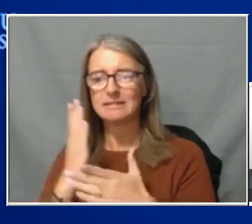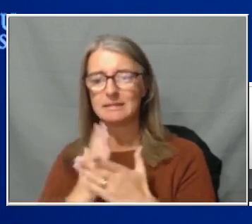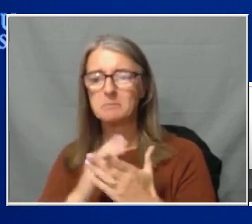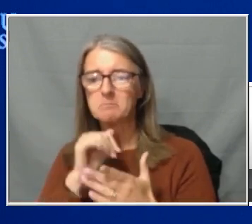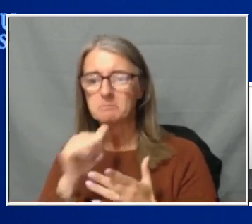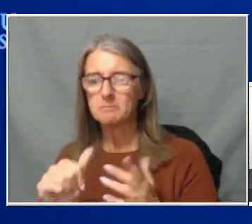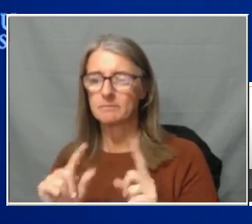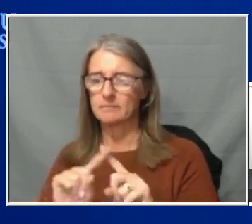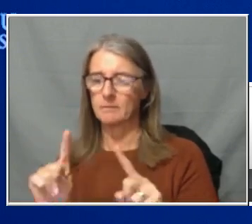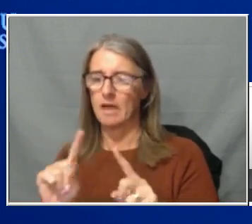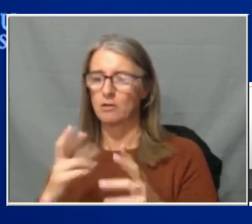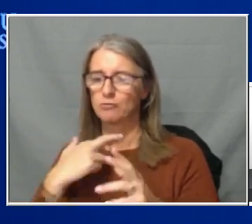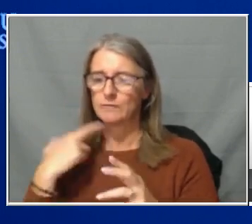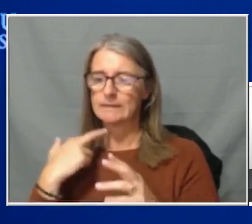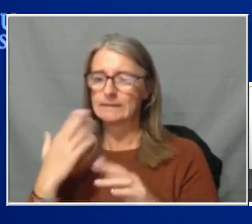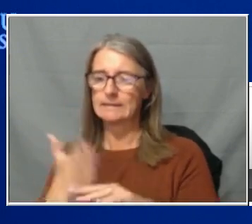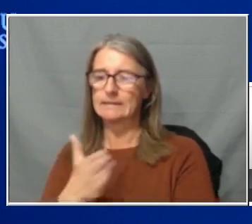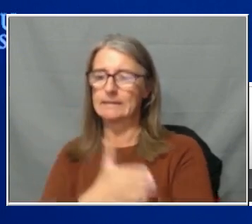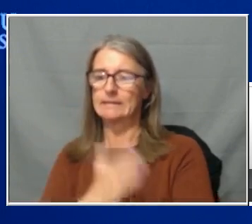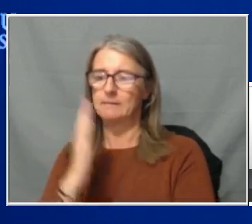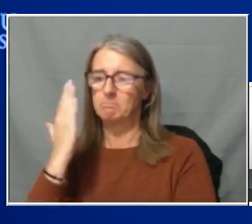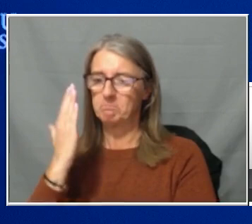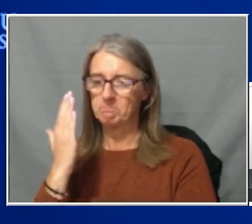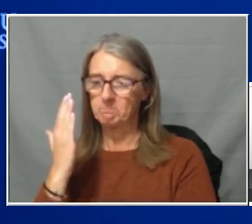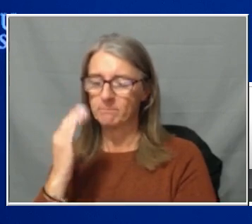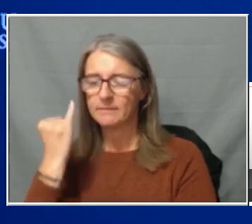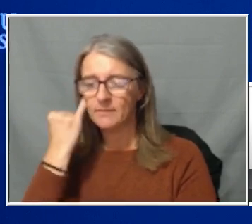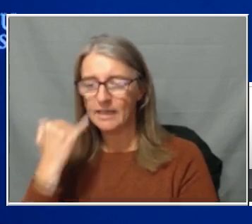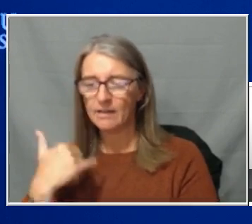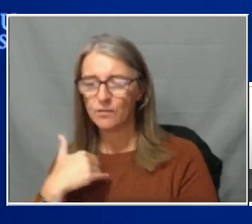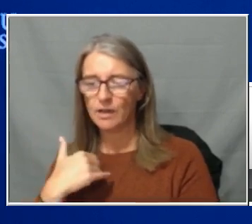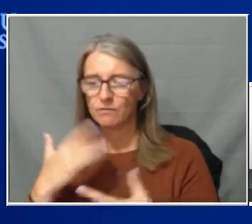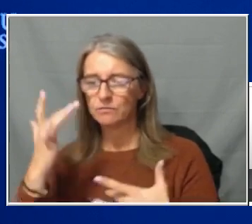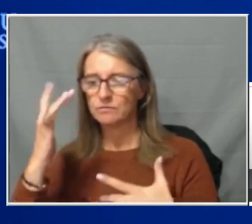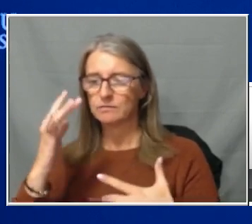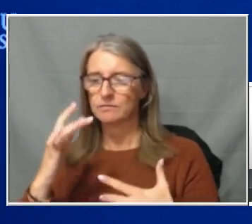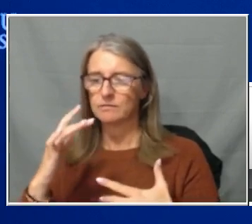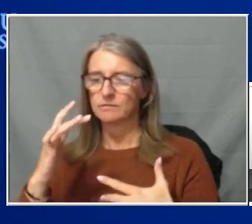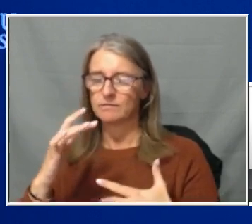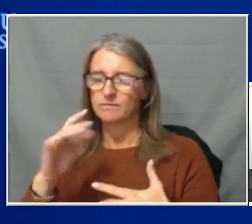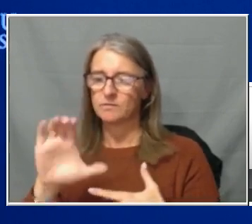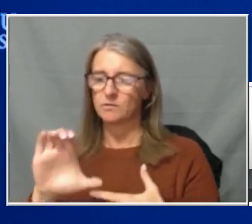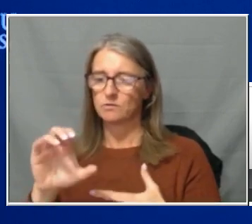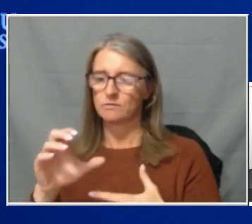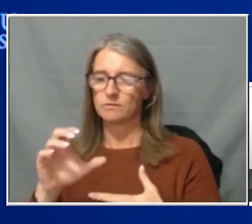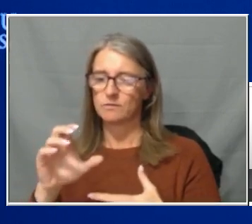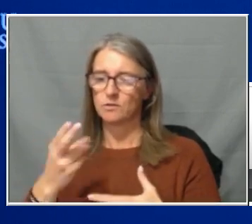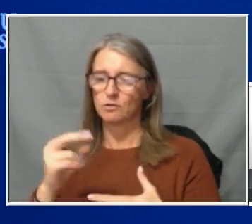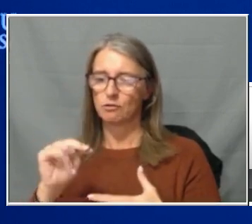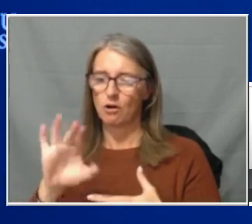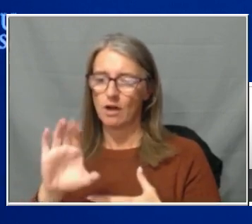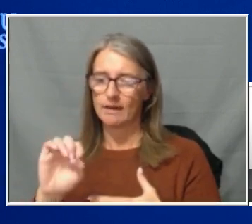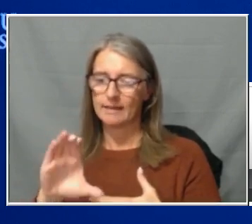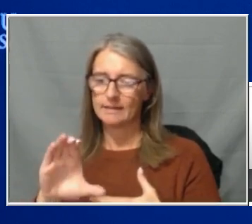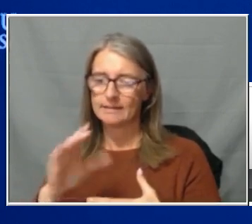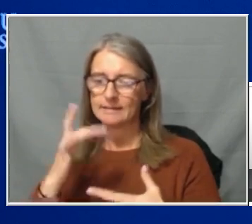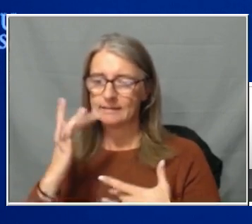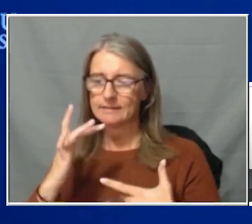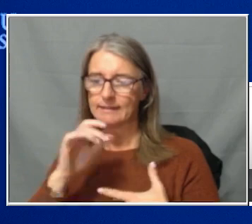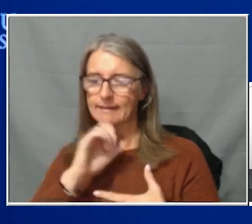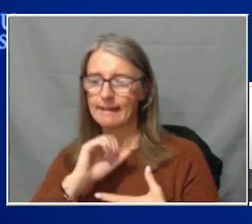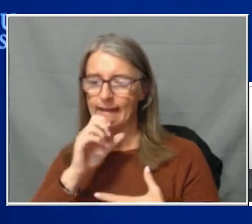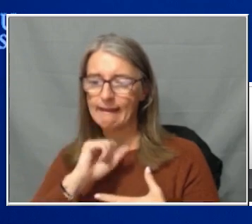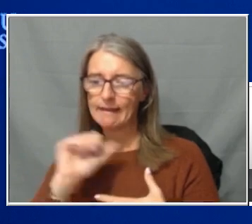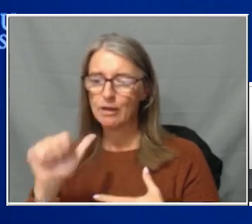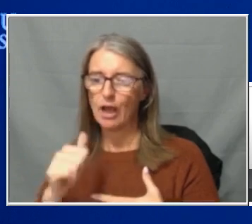seem to improve. However, of course, if you have those chronic conditions like age, other immunosuppressive